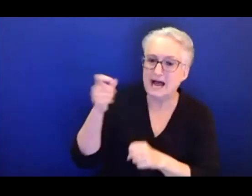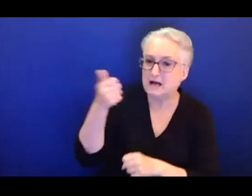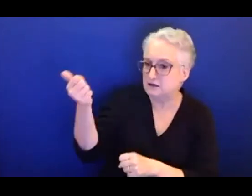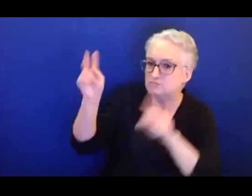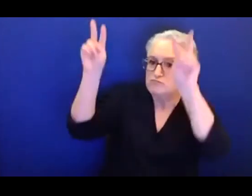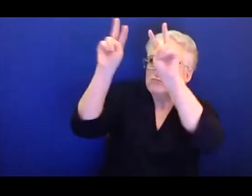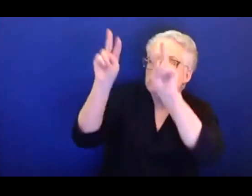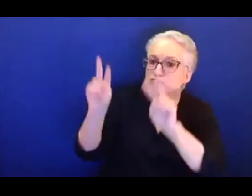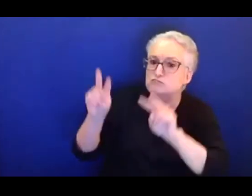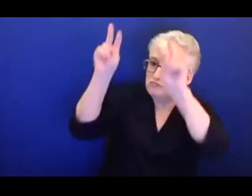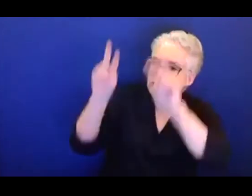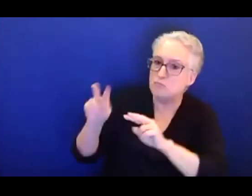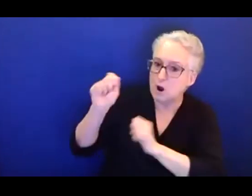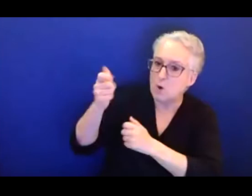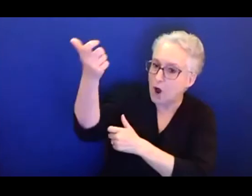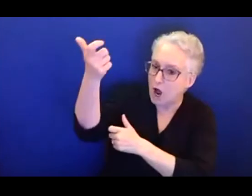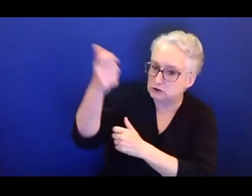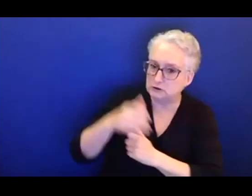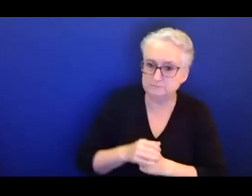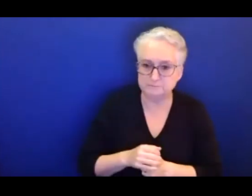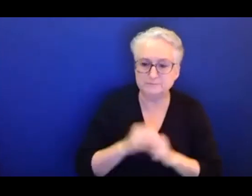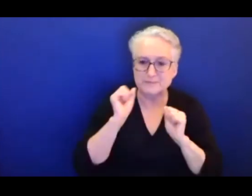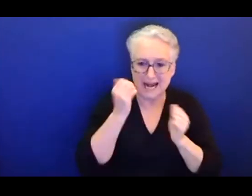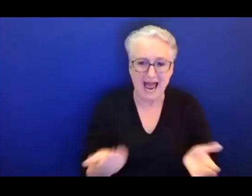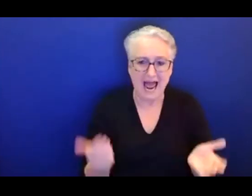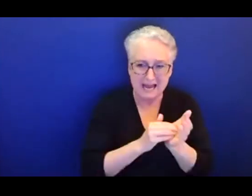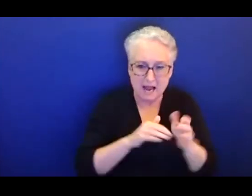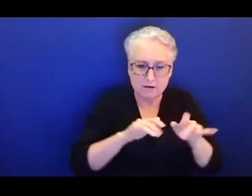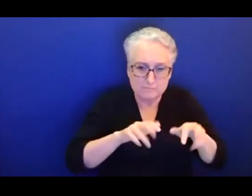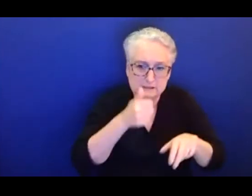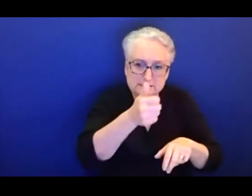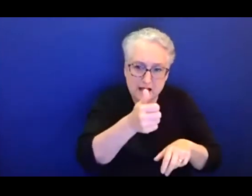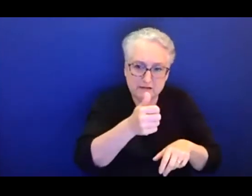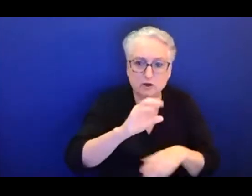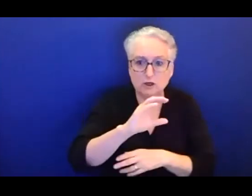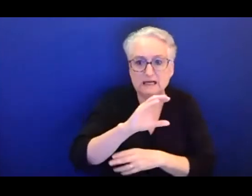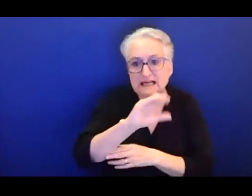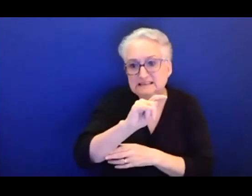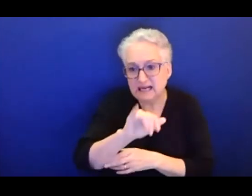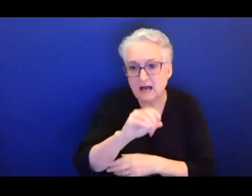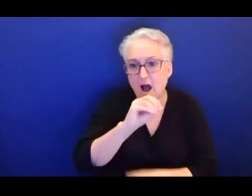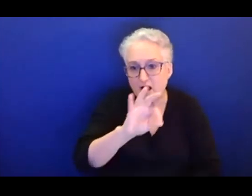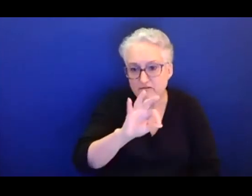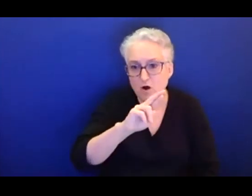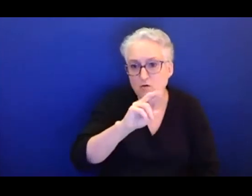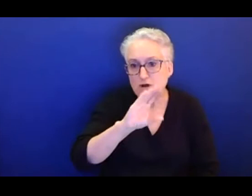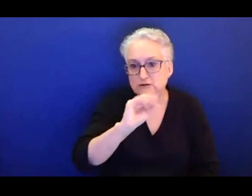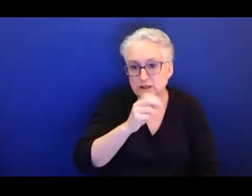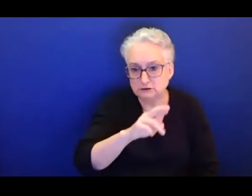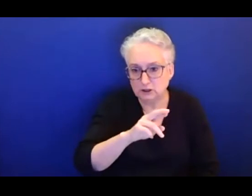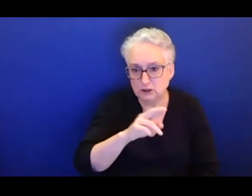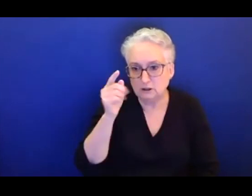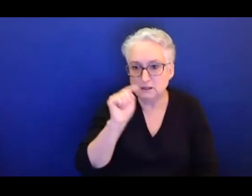cityofrochester.gov/ConPlan. Due to time constraints, we really are only allocating 2 people to speak per